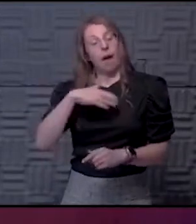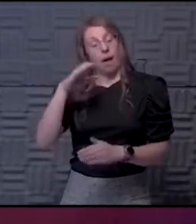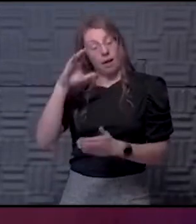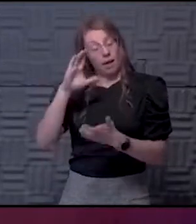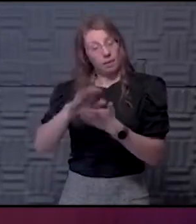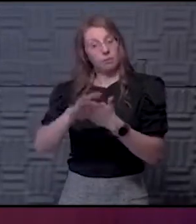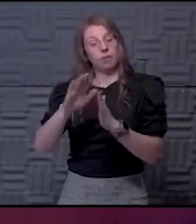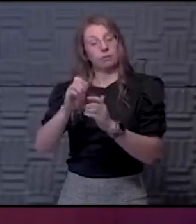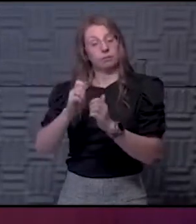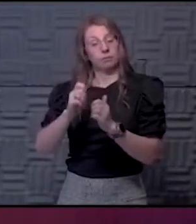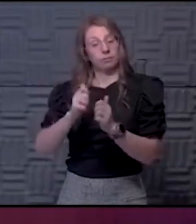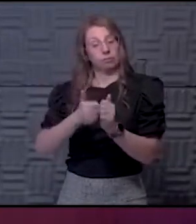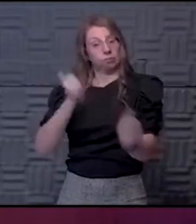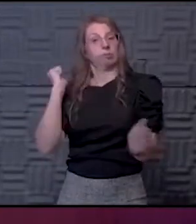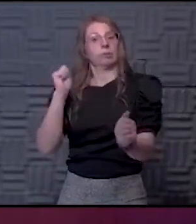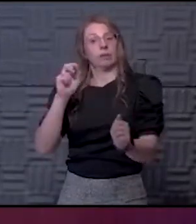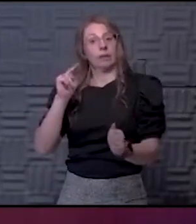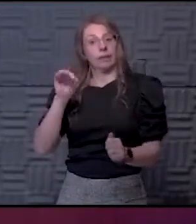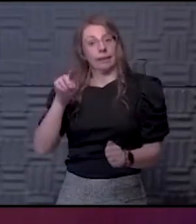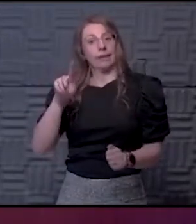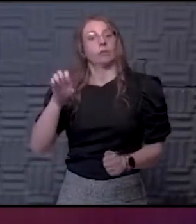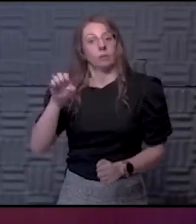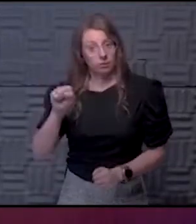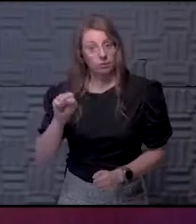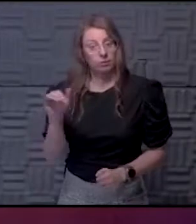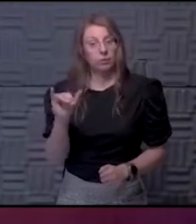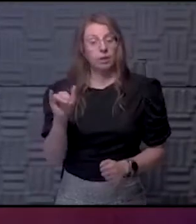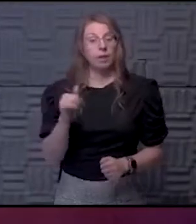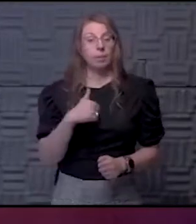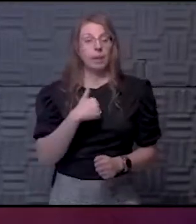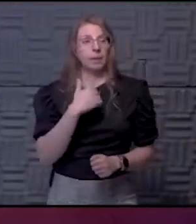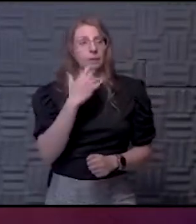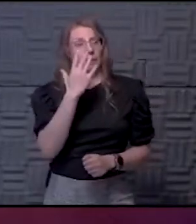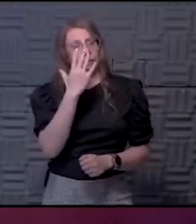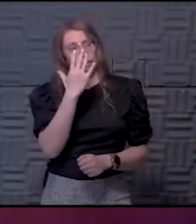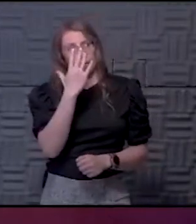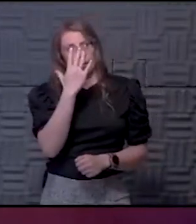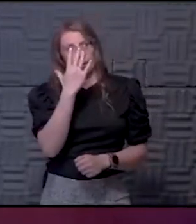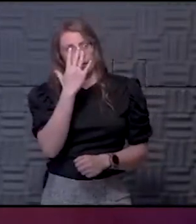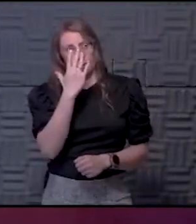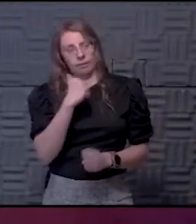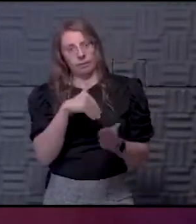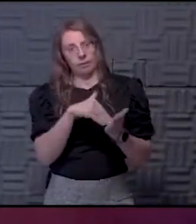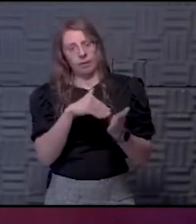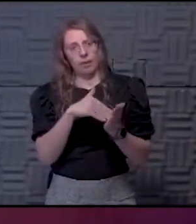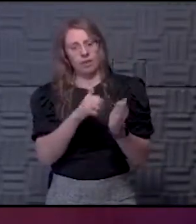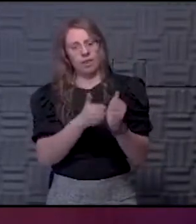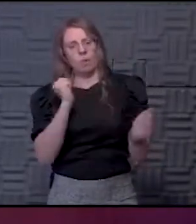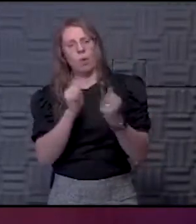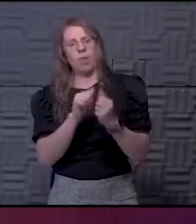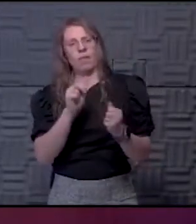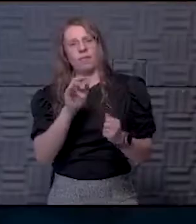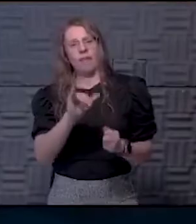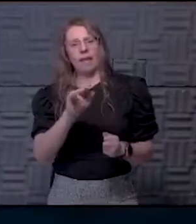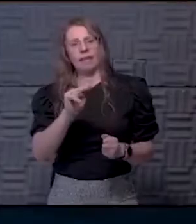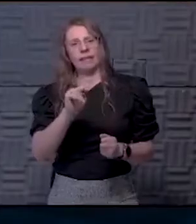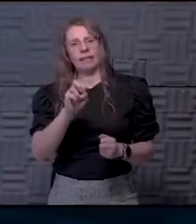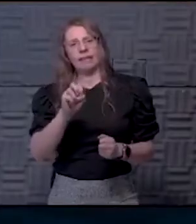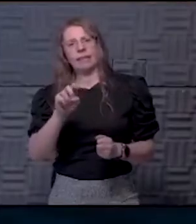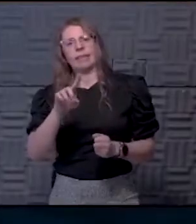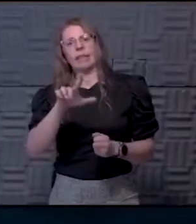needles. Well, I can tell you as an anesthesiologist, I've never had anyone tell me, stay away from me with that needle. I'm scared of